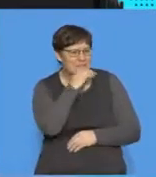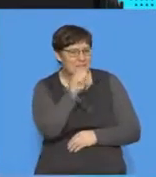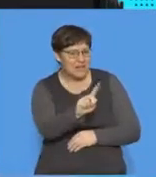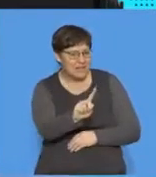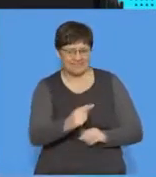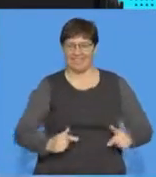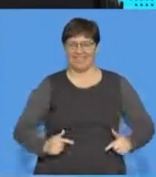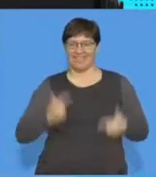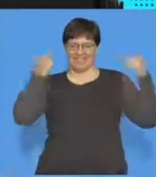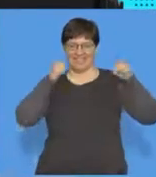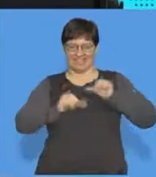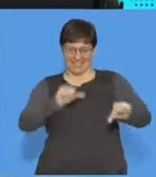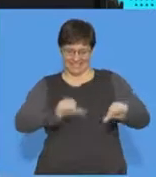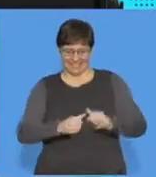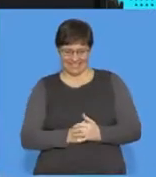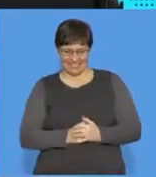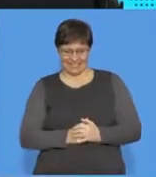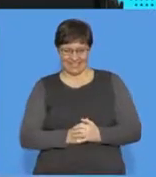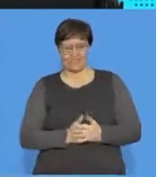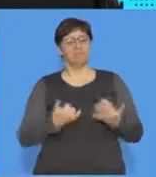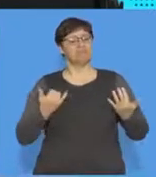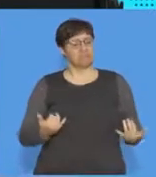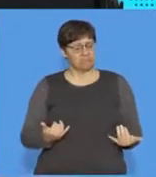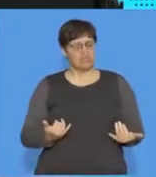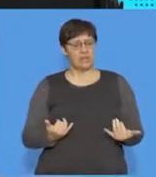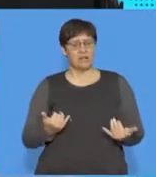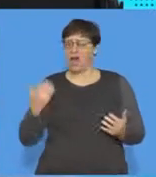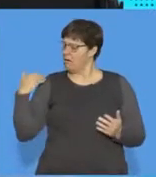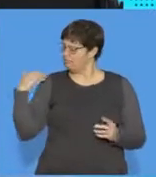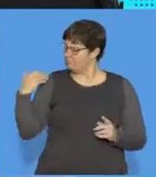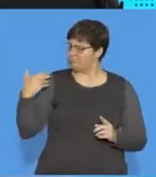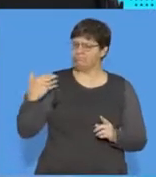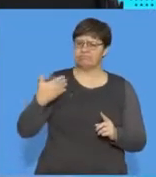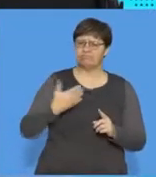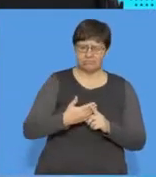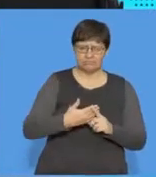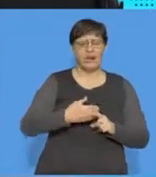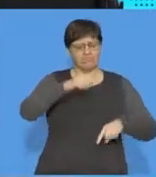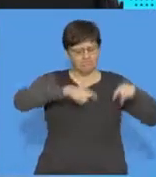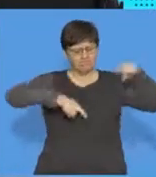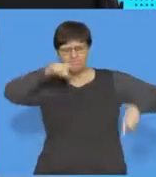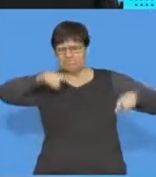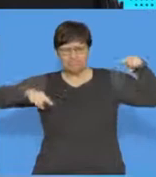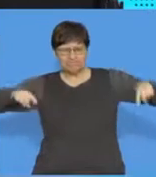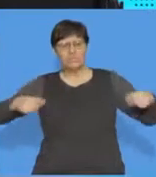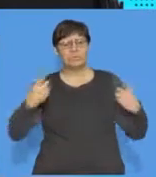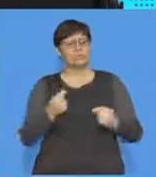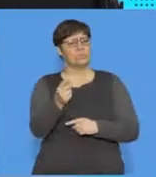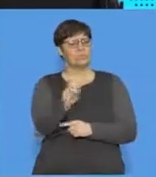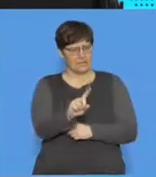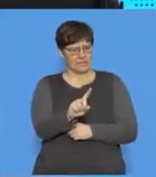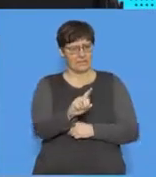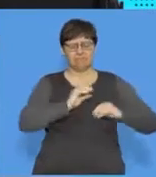life sciences. So what are we doing at the moment? Well, we're in the middle of a series